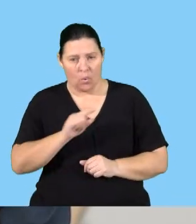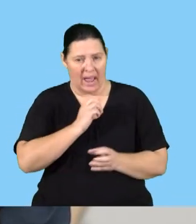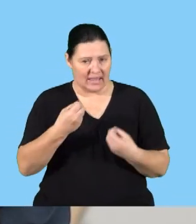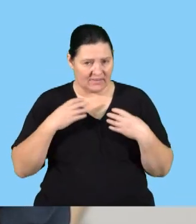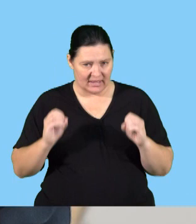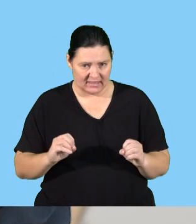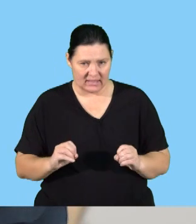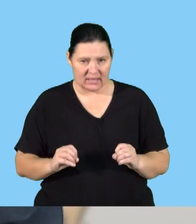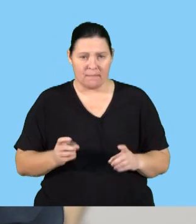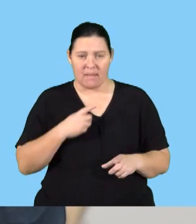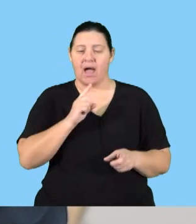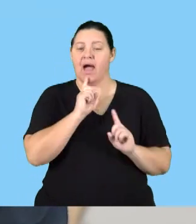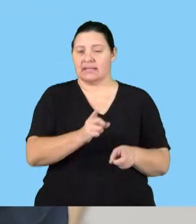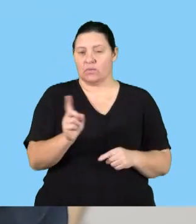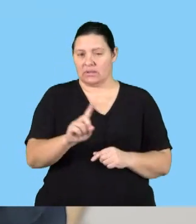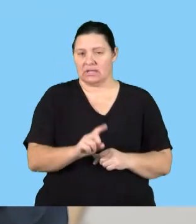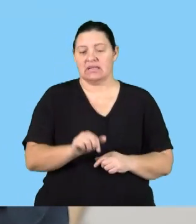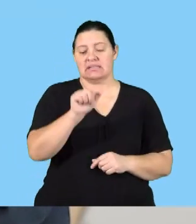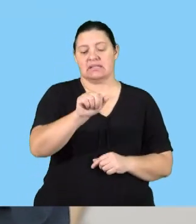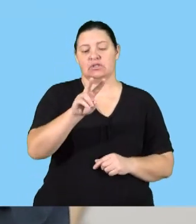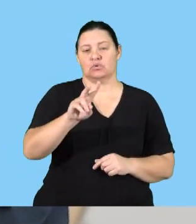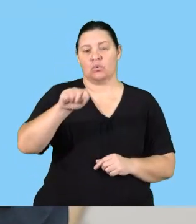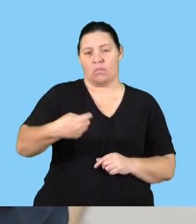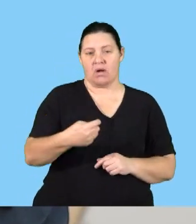because it is not given, I leave my answer as